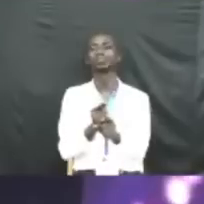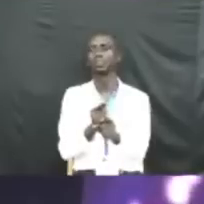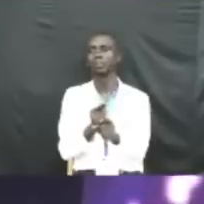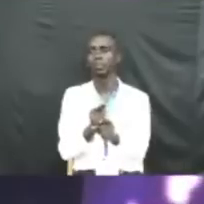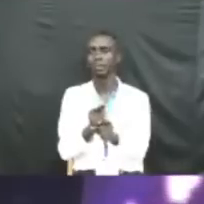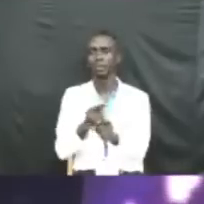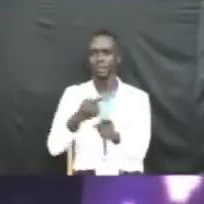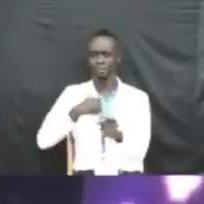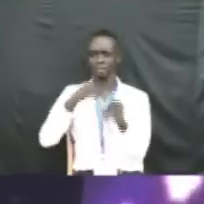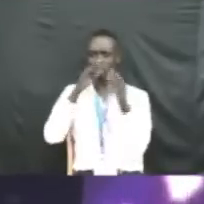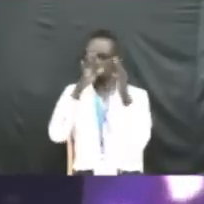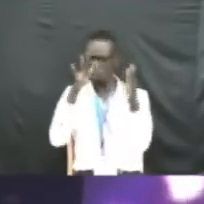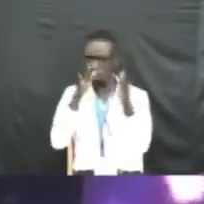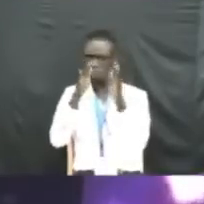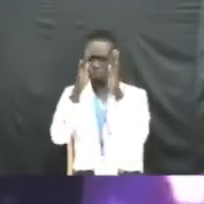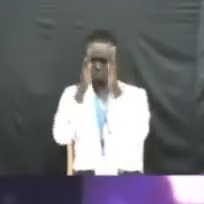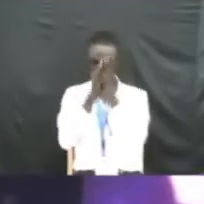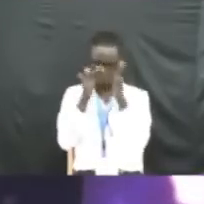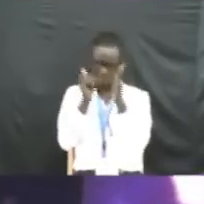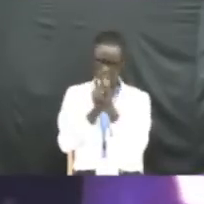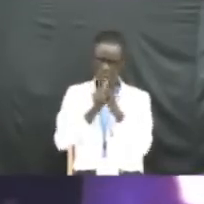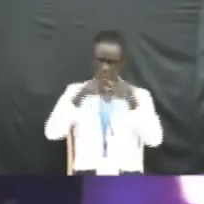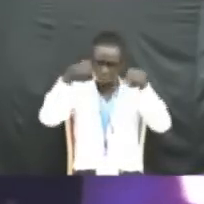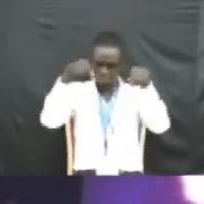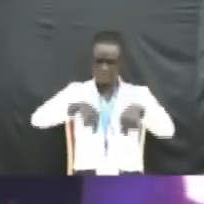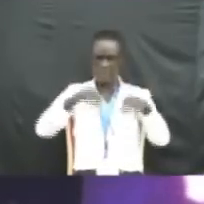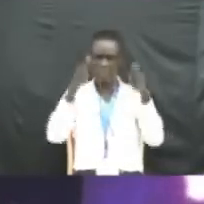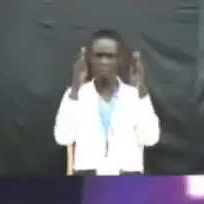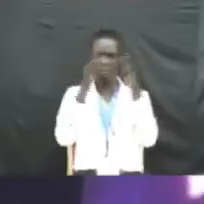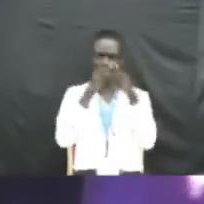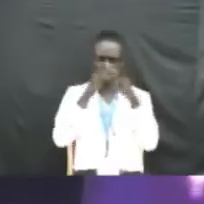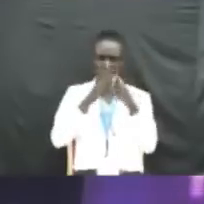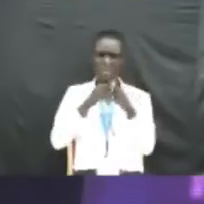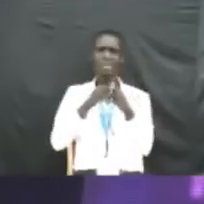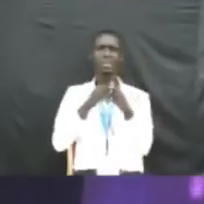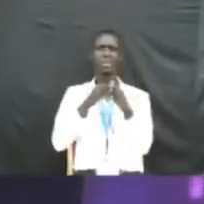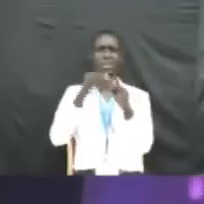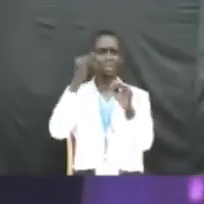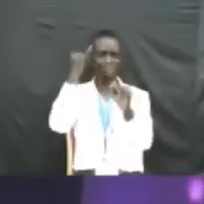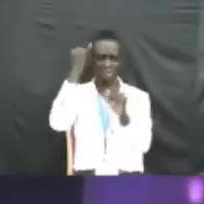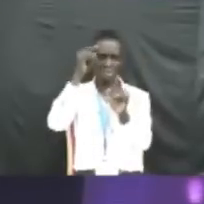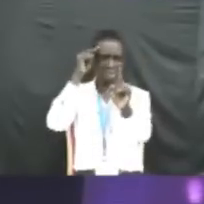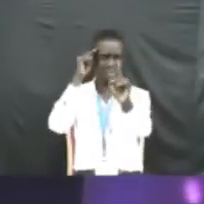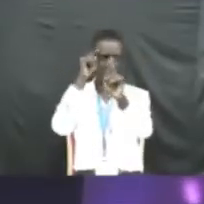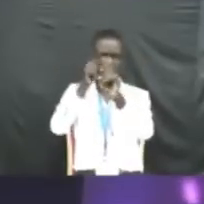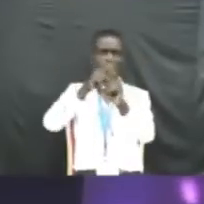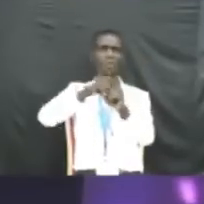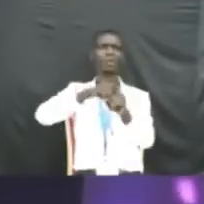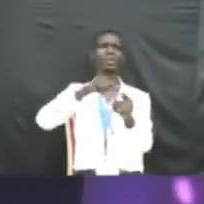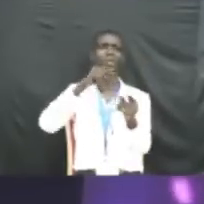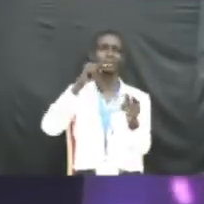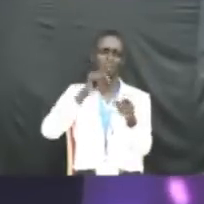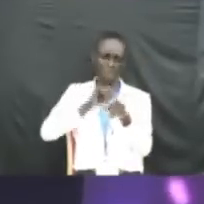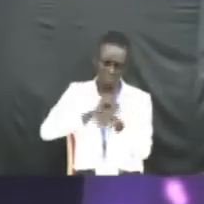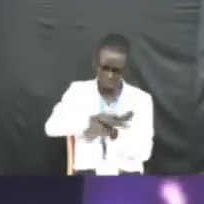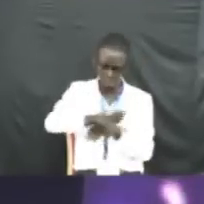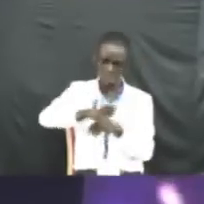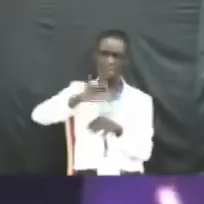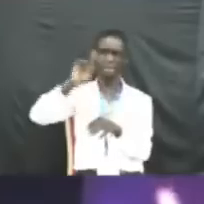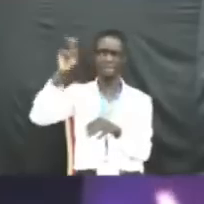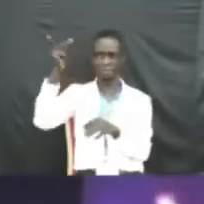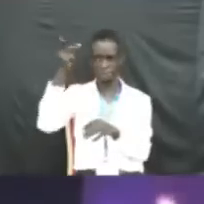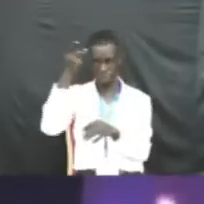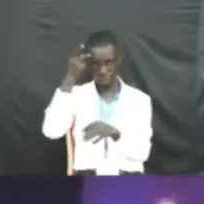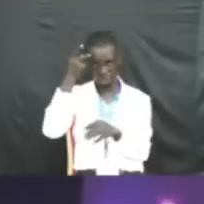I hope and pray that this conference will positively impact our politics as a nation.